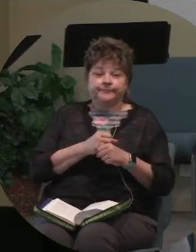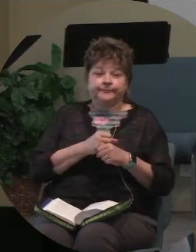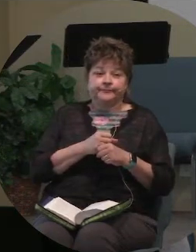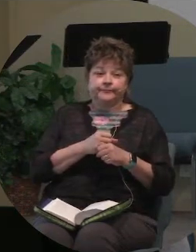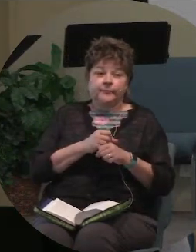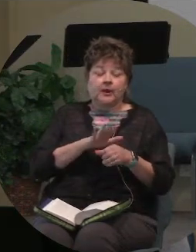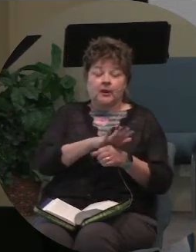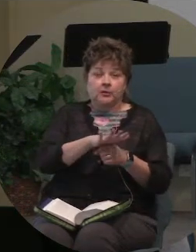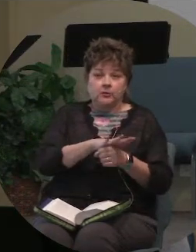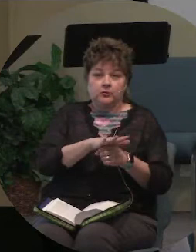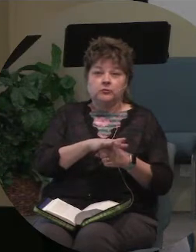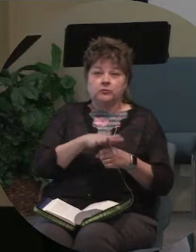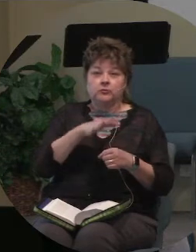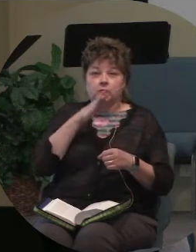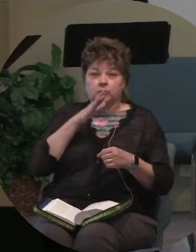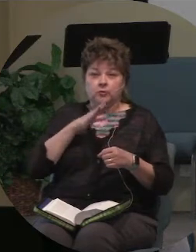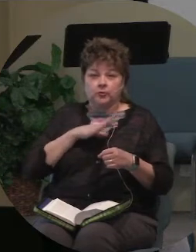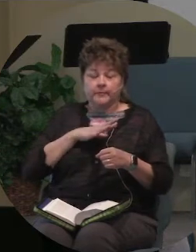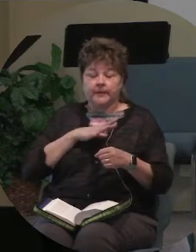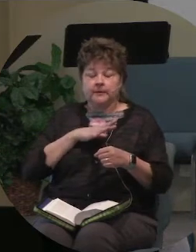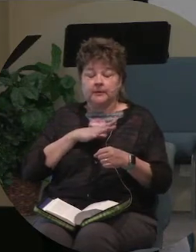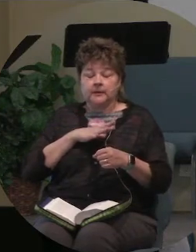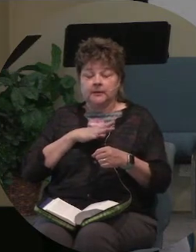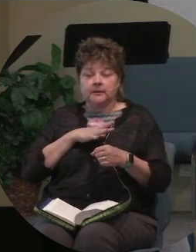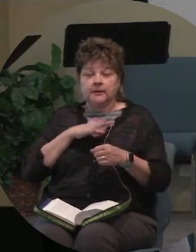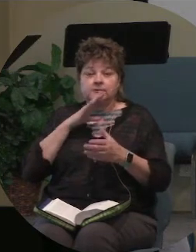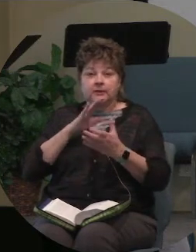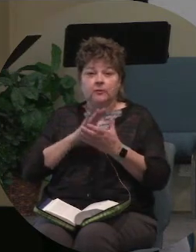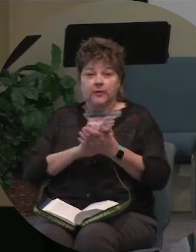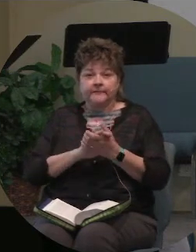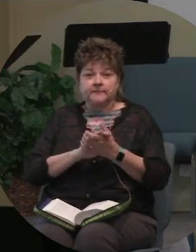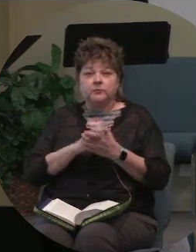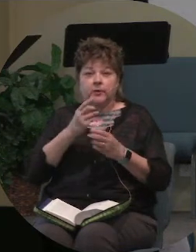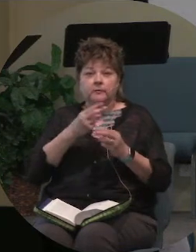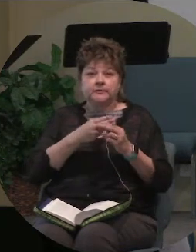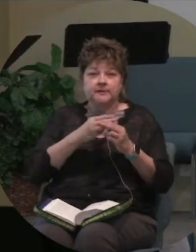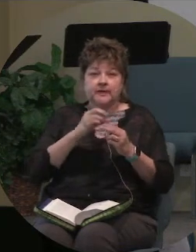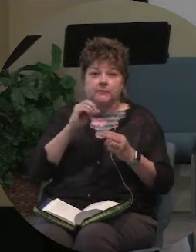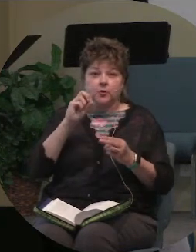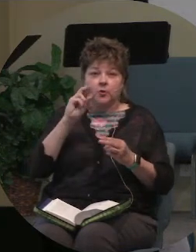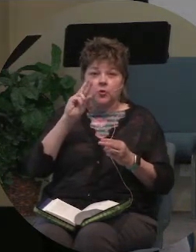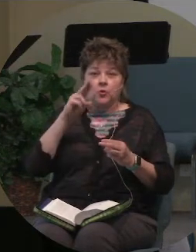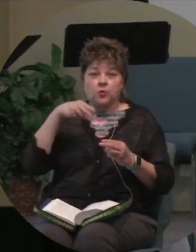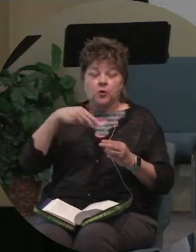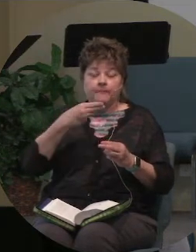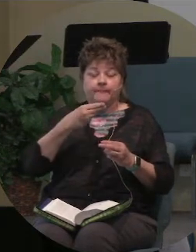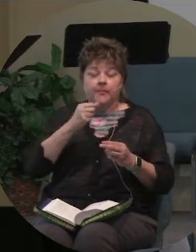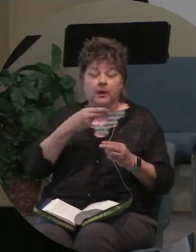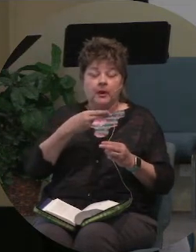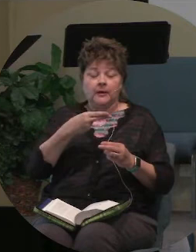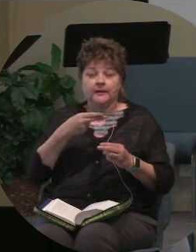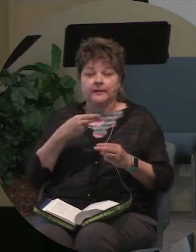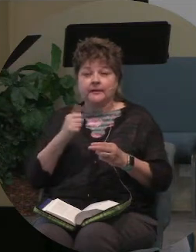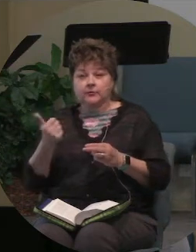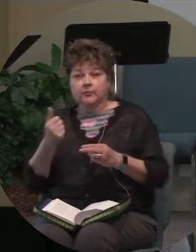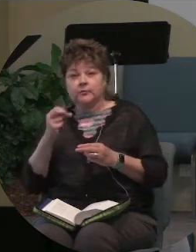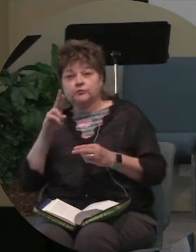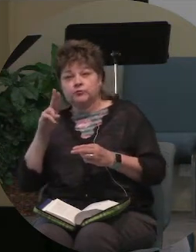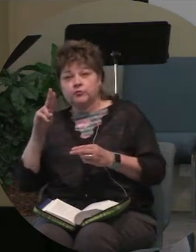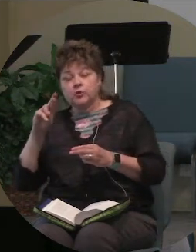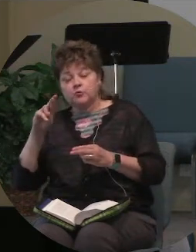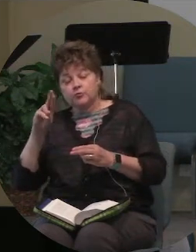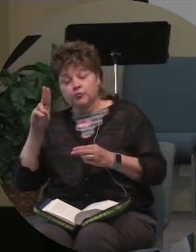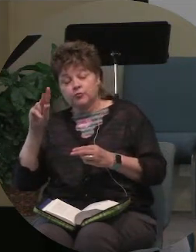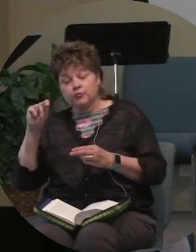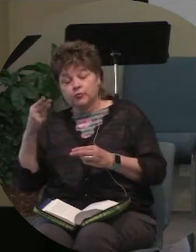was Orpah, the name of the other was Ruth. And they lived there for about 10 years. Then both of the sons